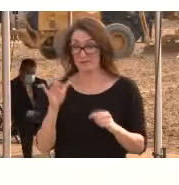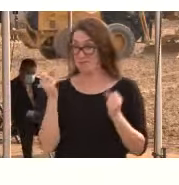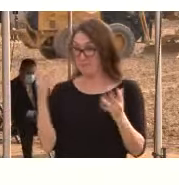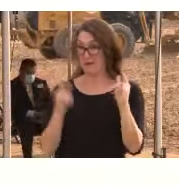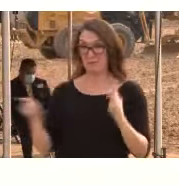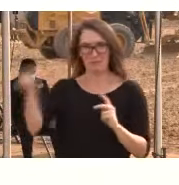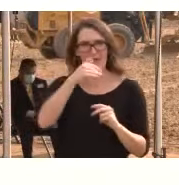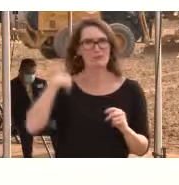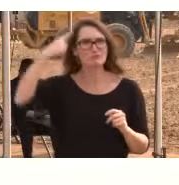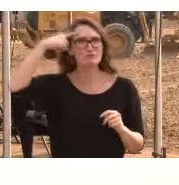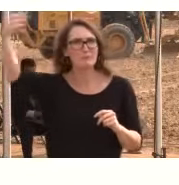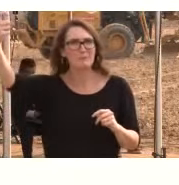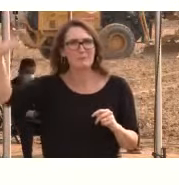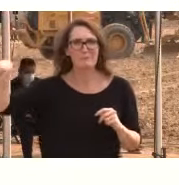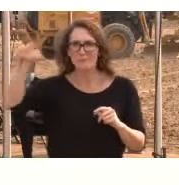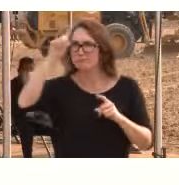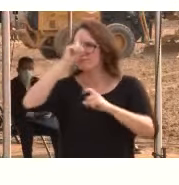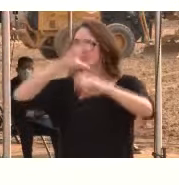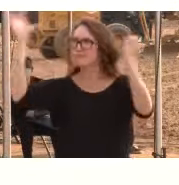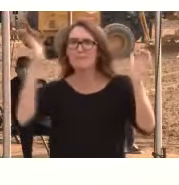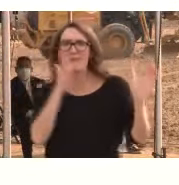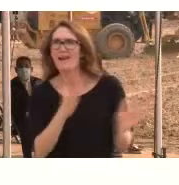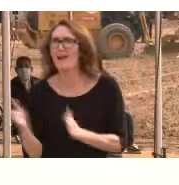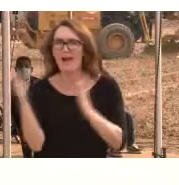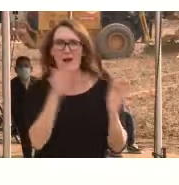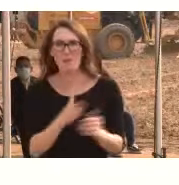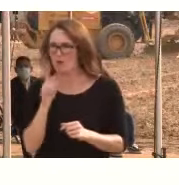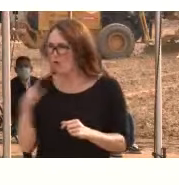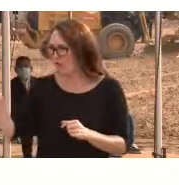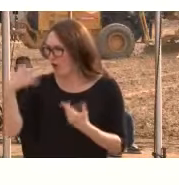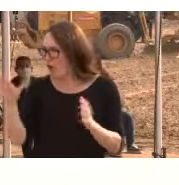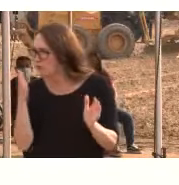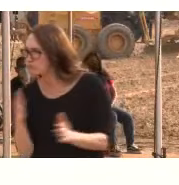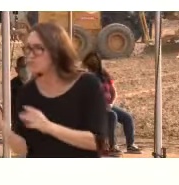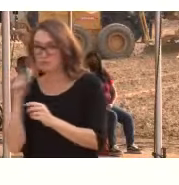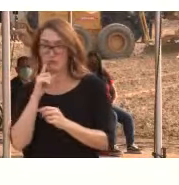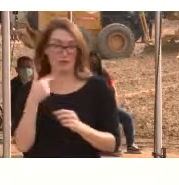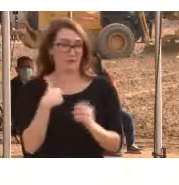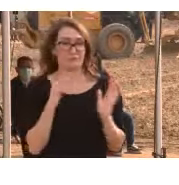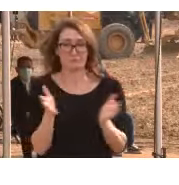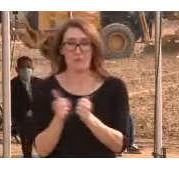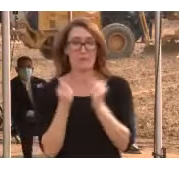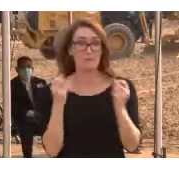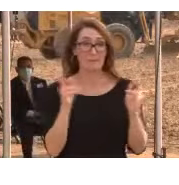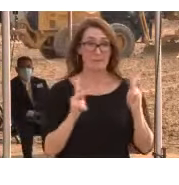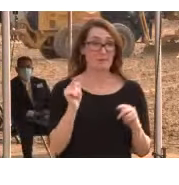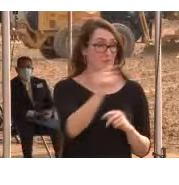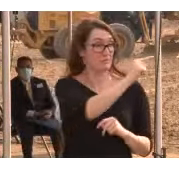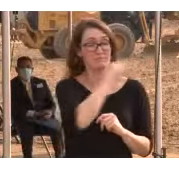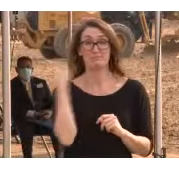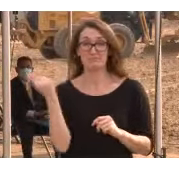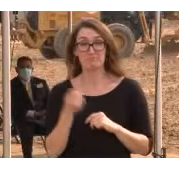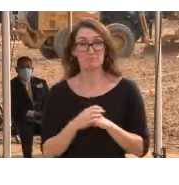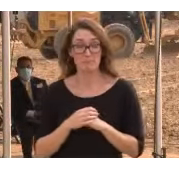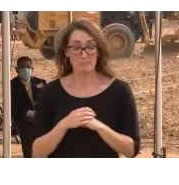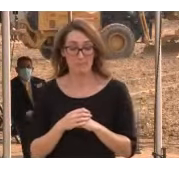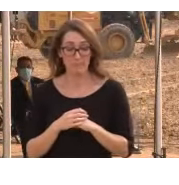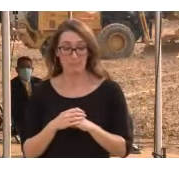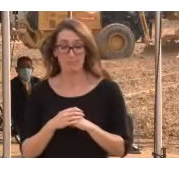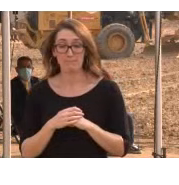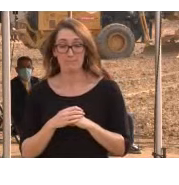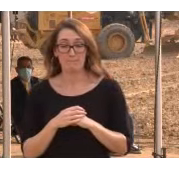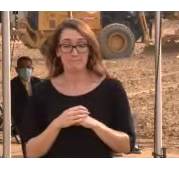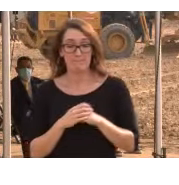dreams, that had plans, that had worked on this, and I've talked to many of you before about that.